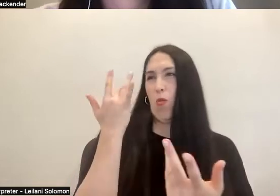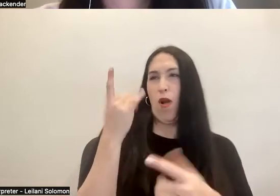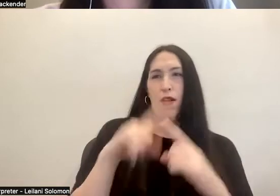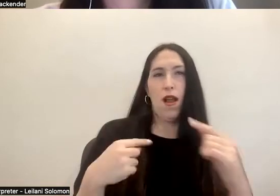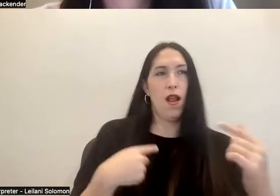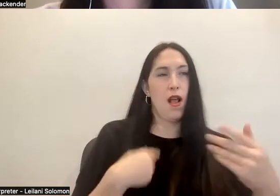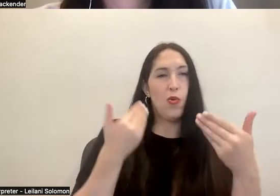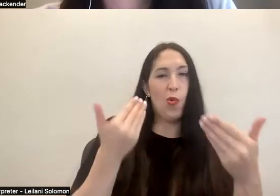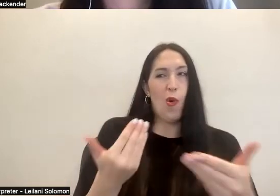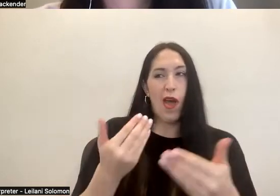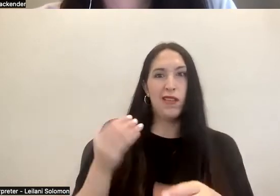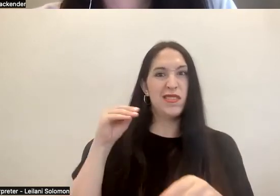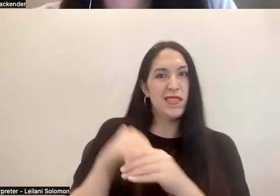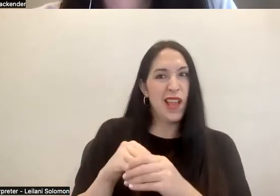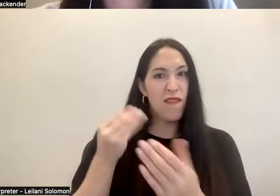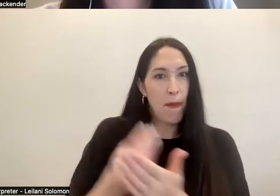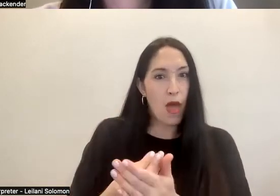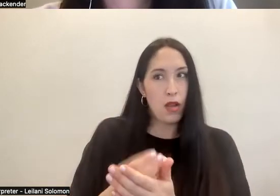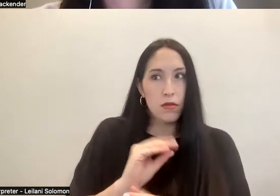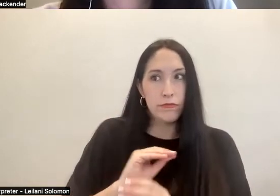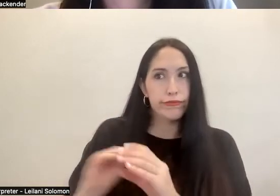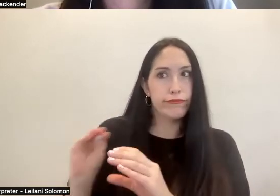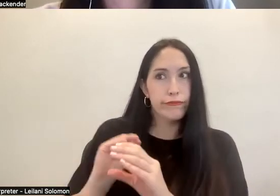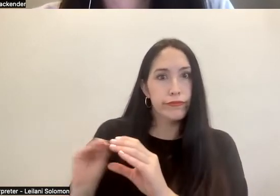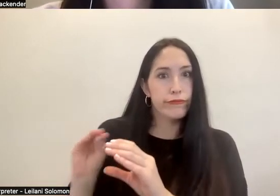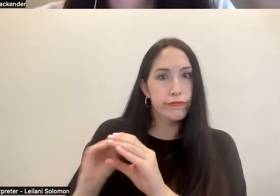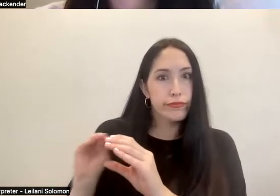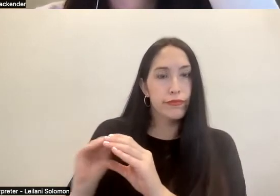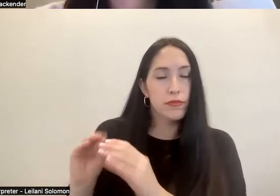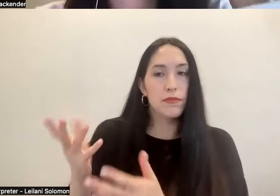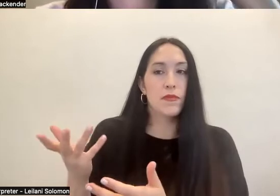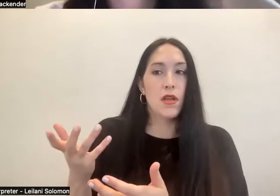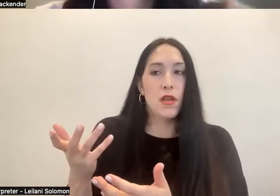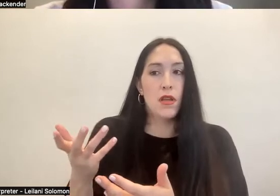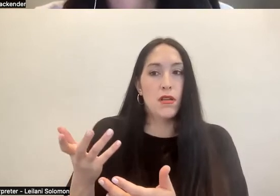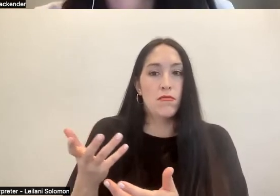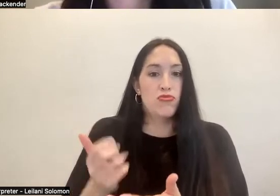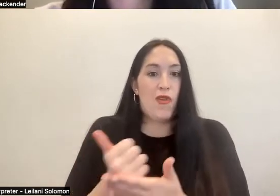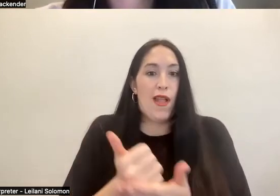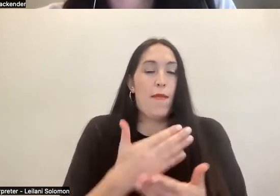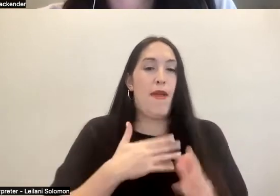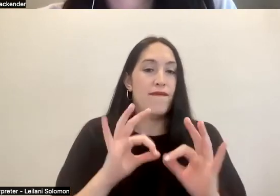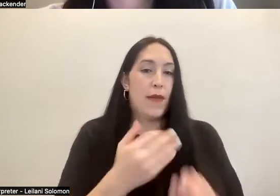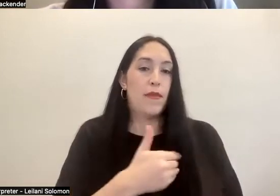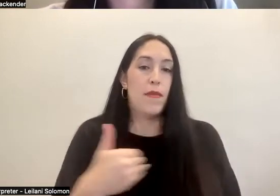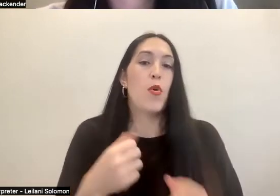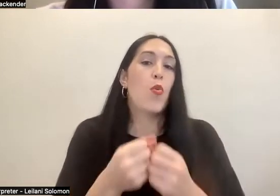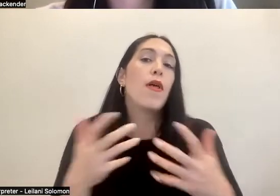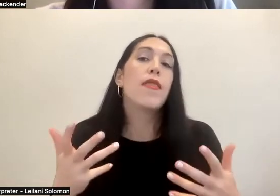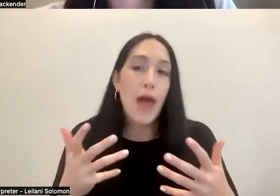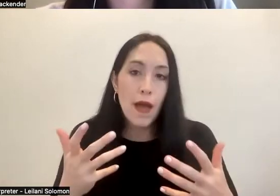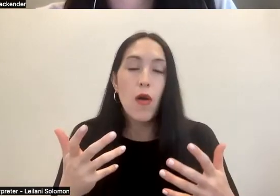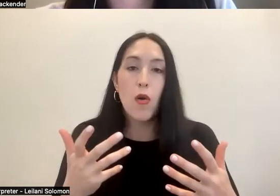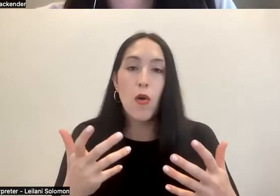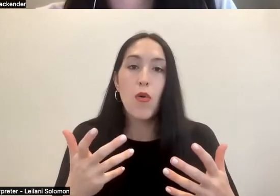that emergency savings funds for my family member, without impacting those benefits. And so through a